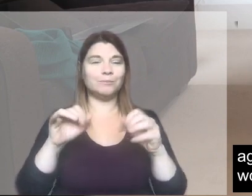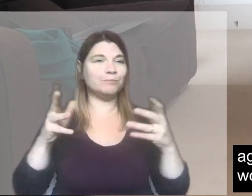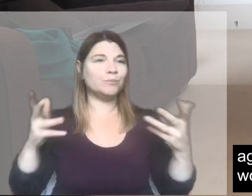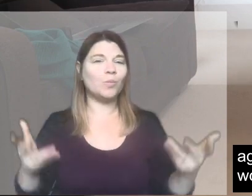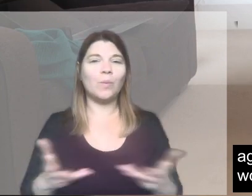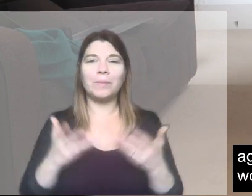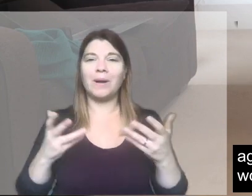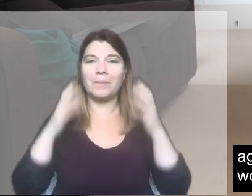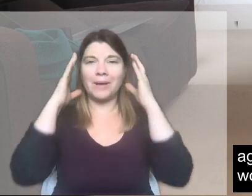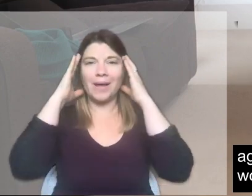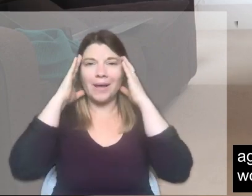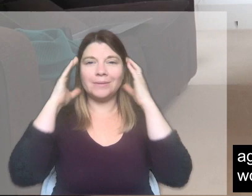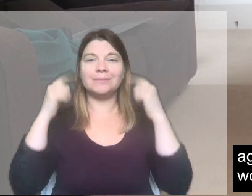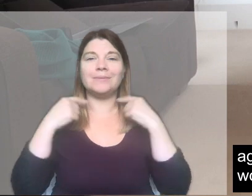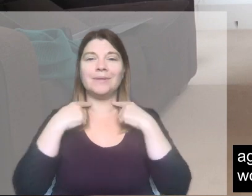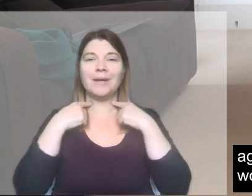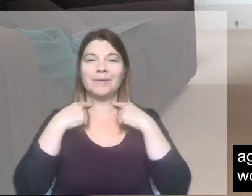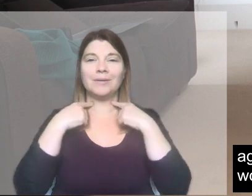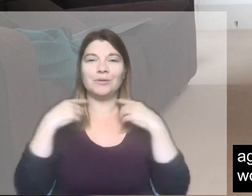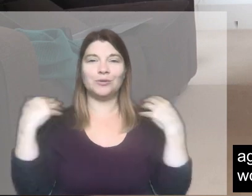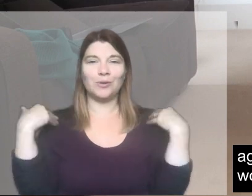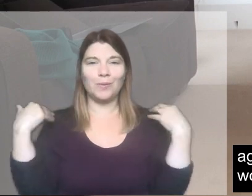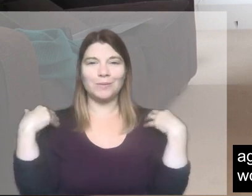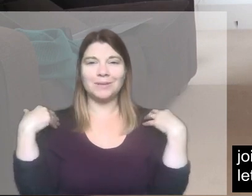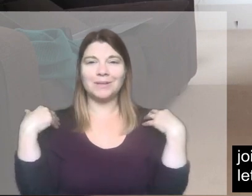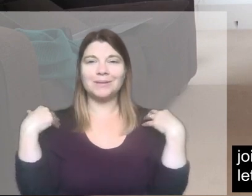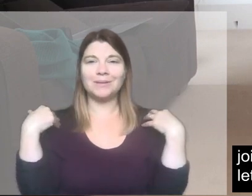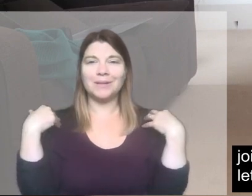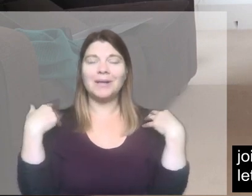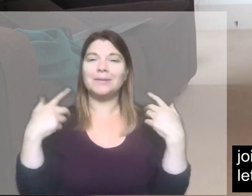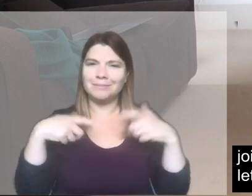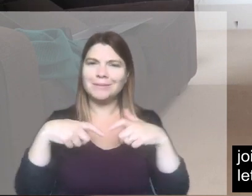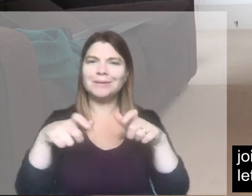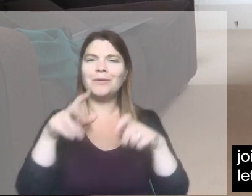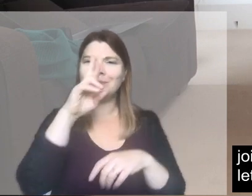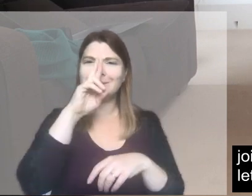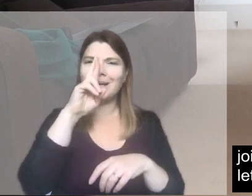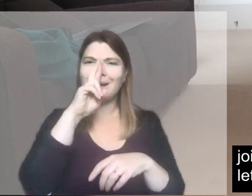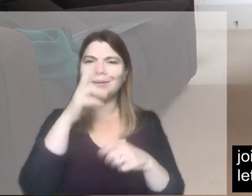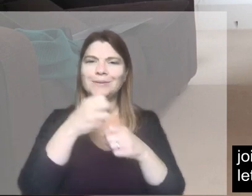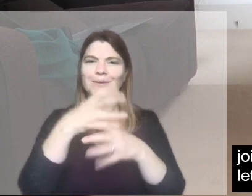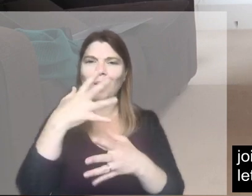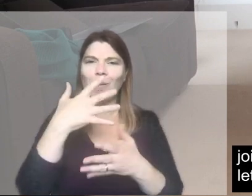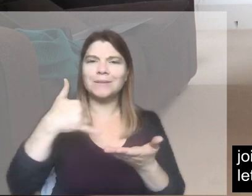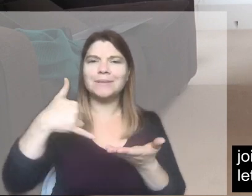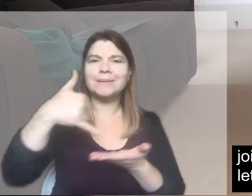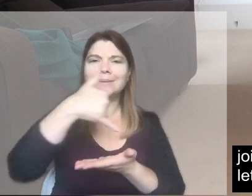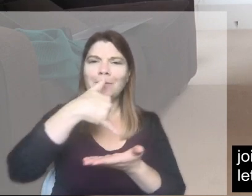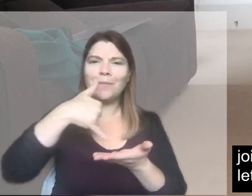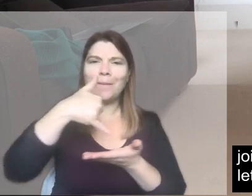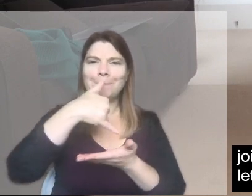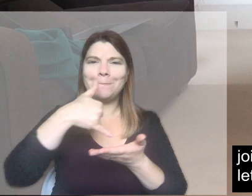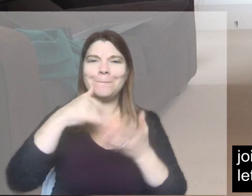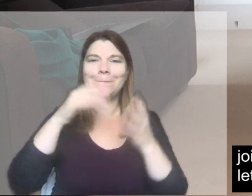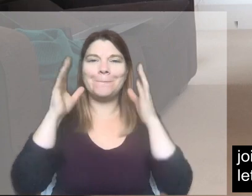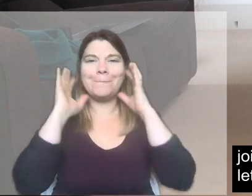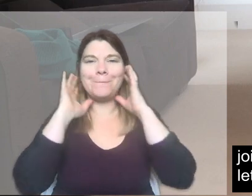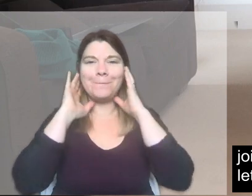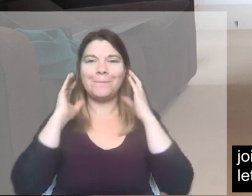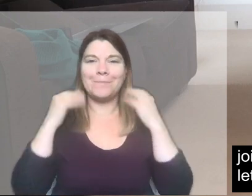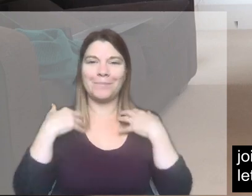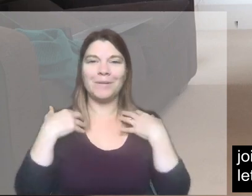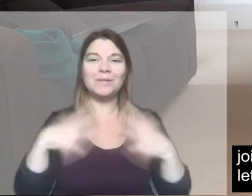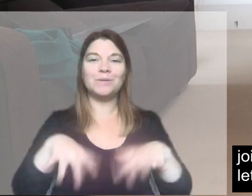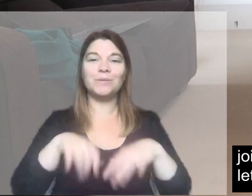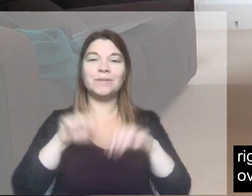swirling warm golden syrup liquid inside the joint. And we're going to take our ear. Let's